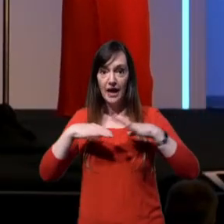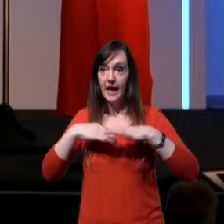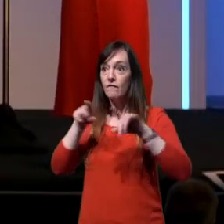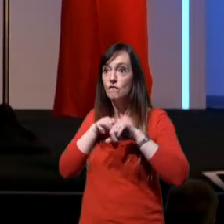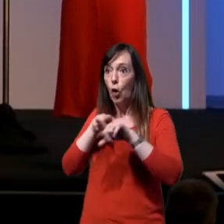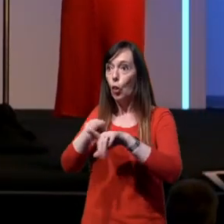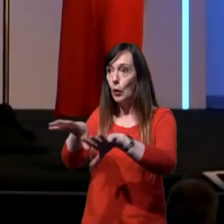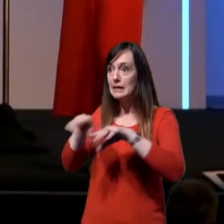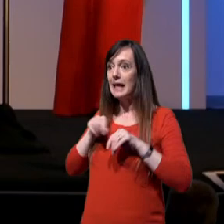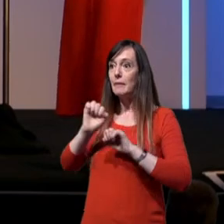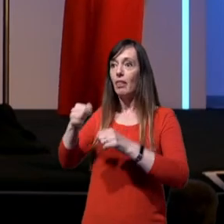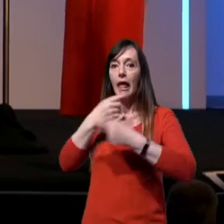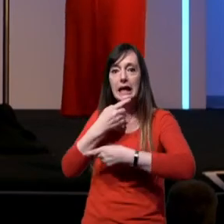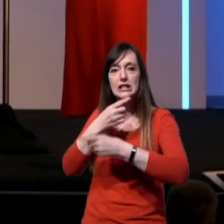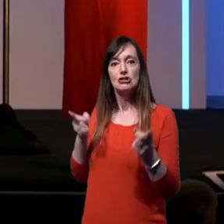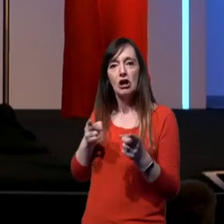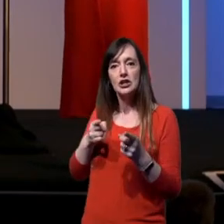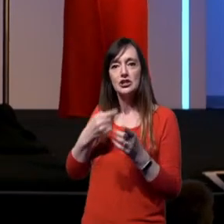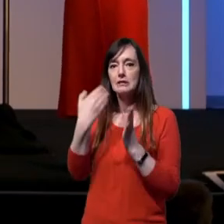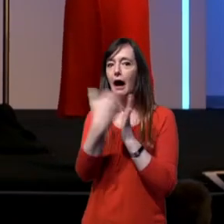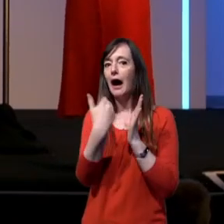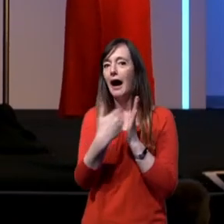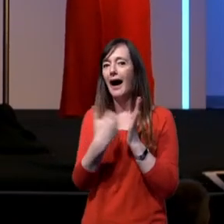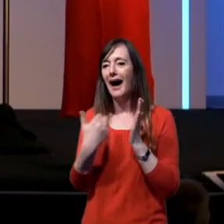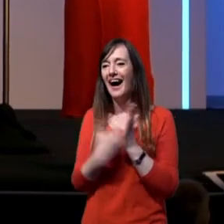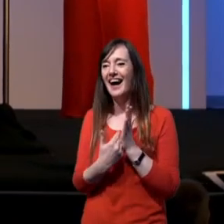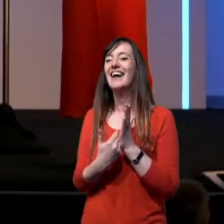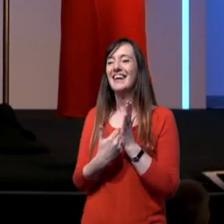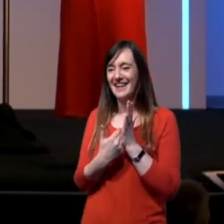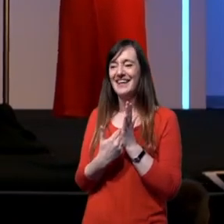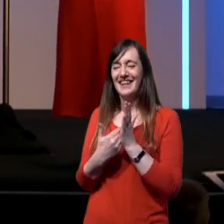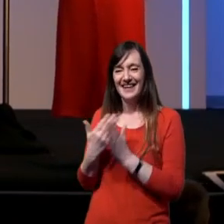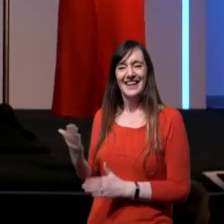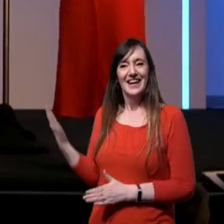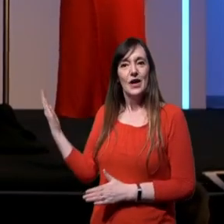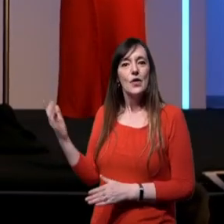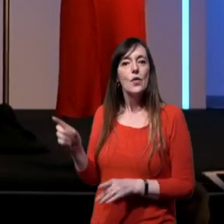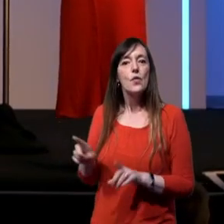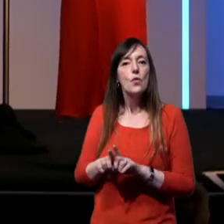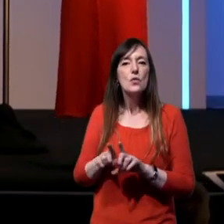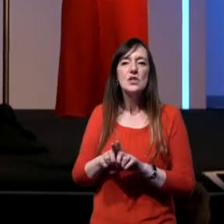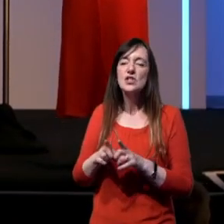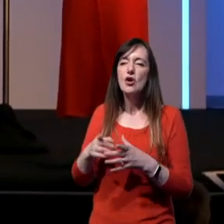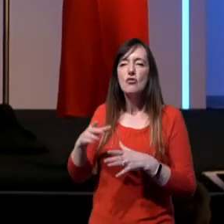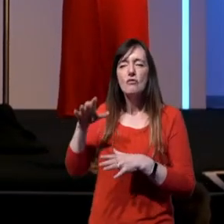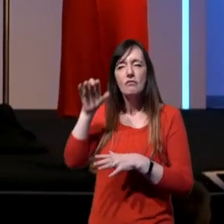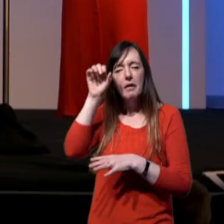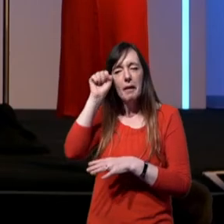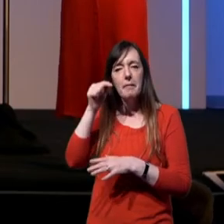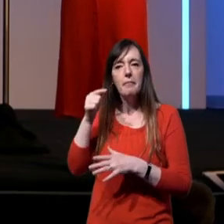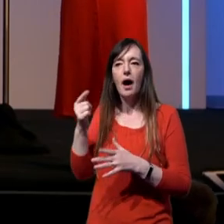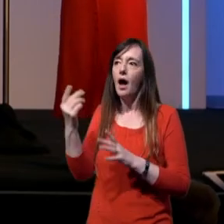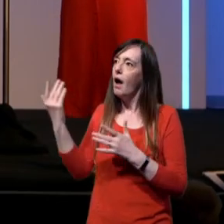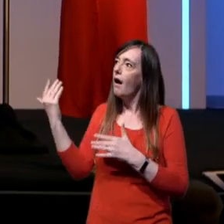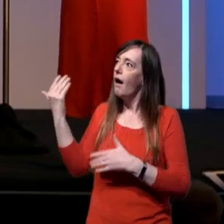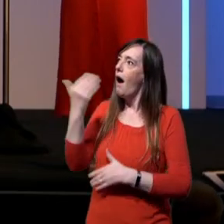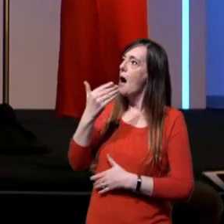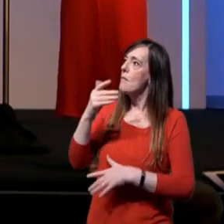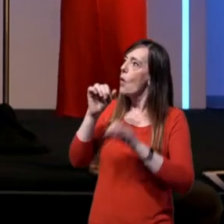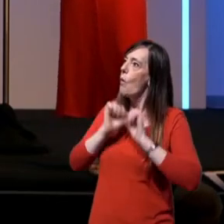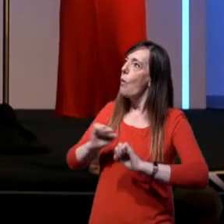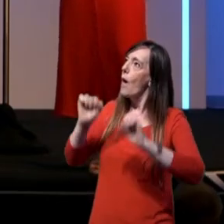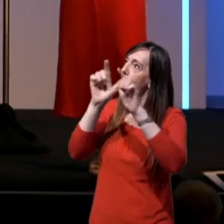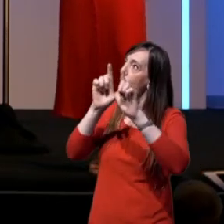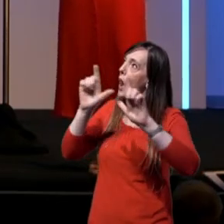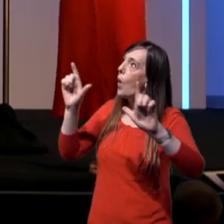instructions. Also a reminder to come waiting on the Lord, desiring and expecting blessing to your